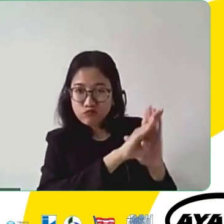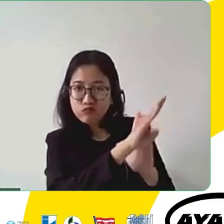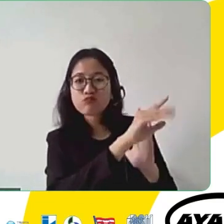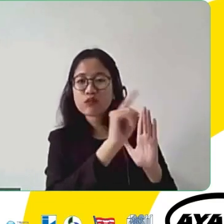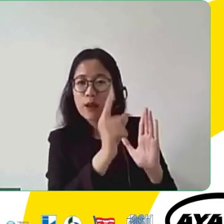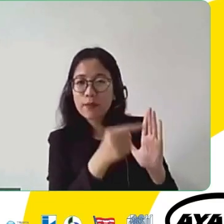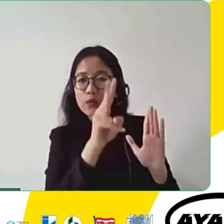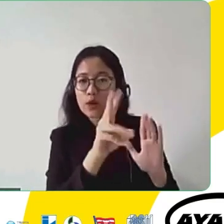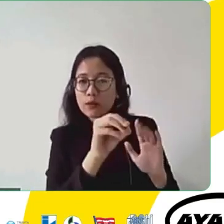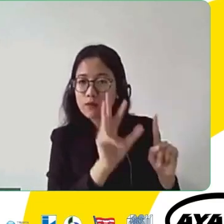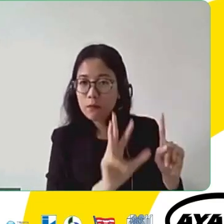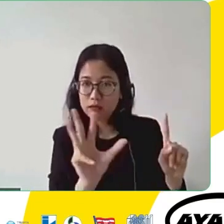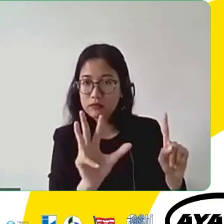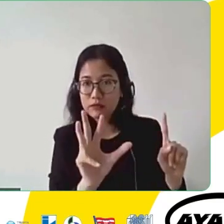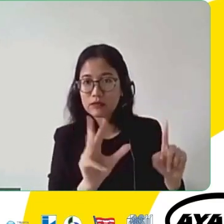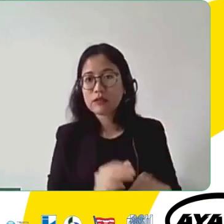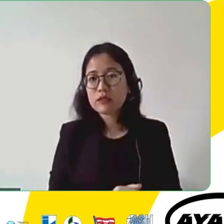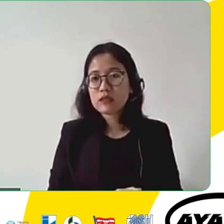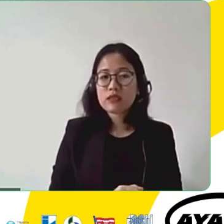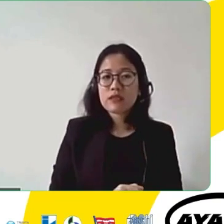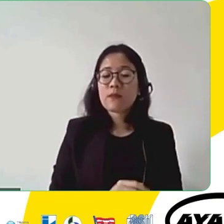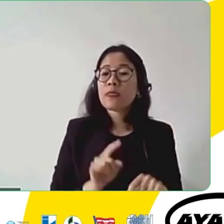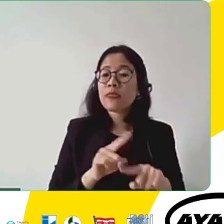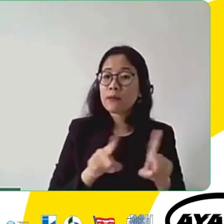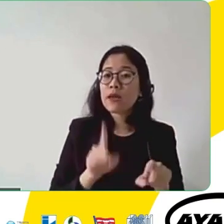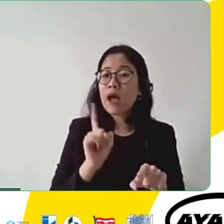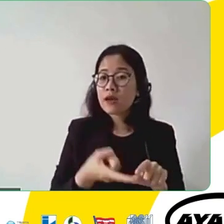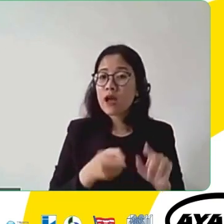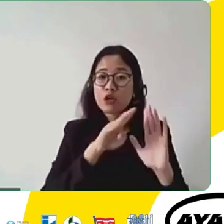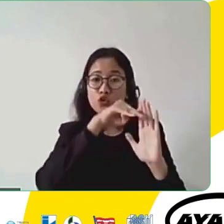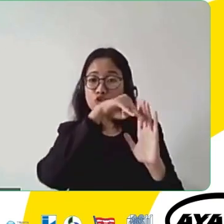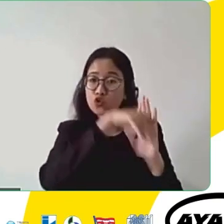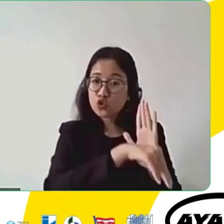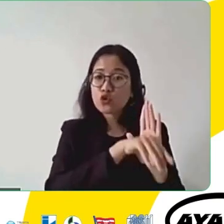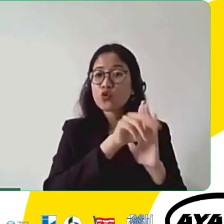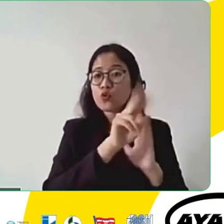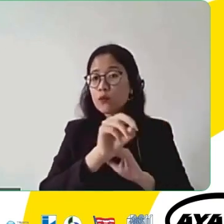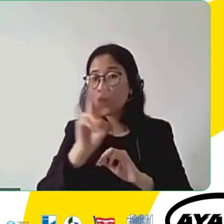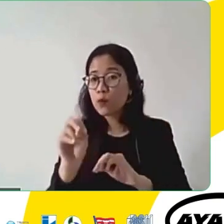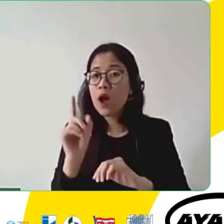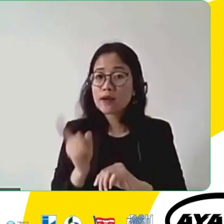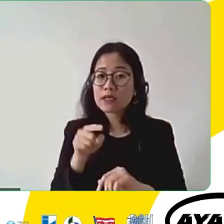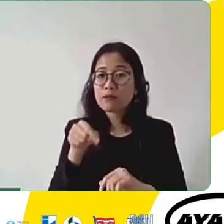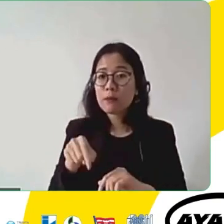because of the pandemic of COVID-19, and we